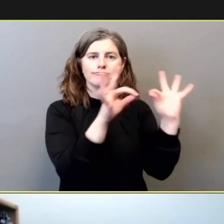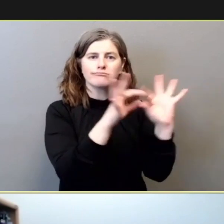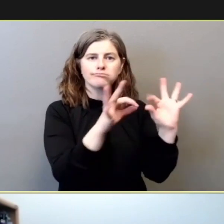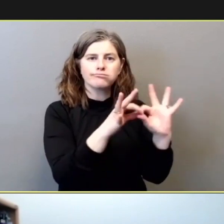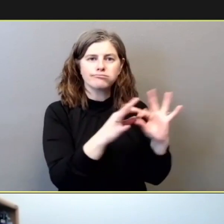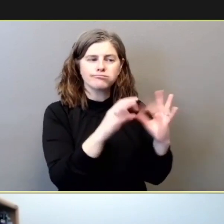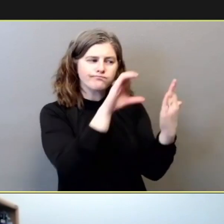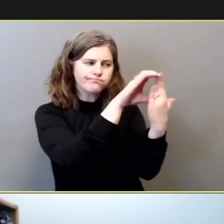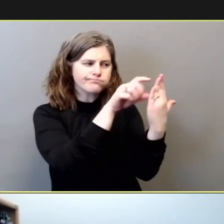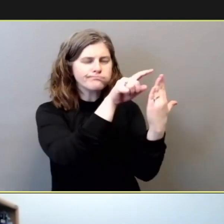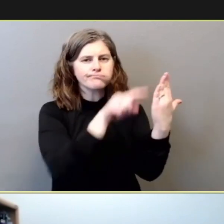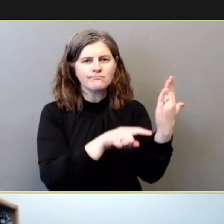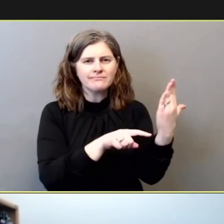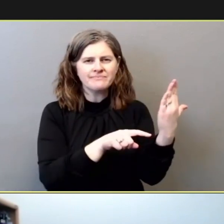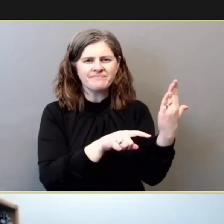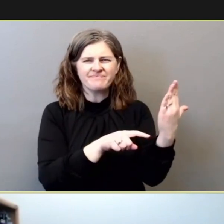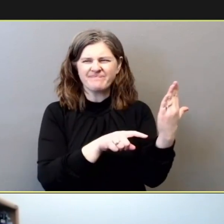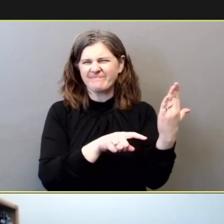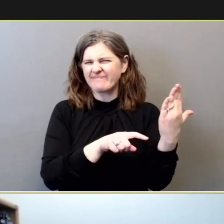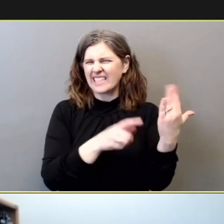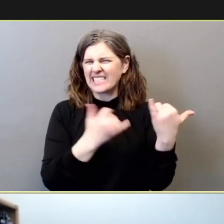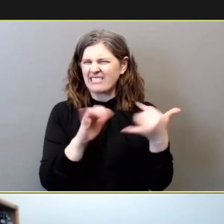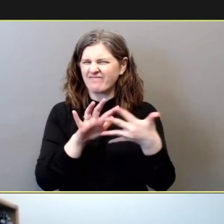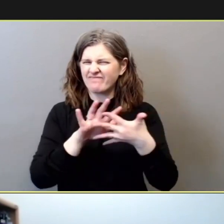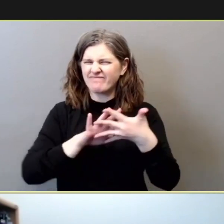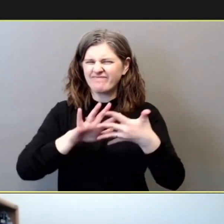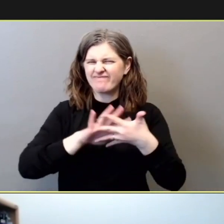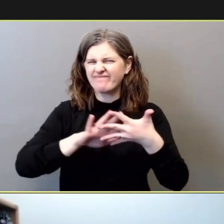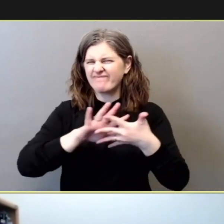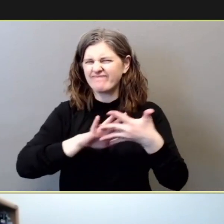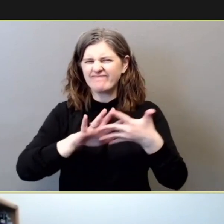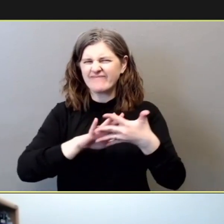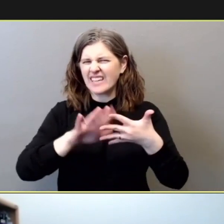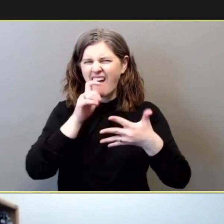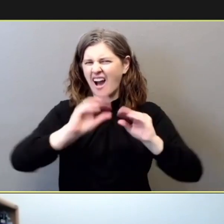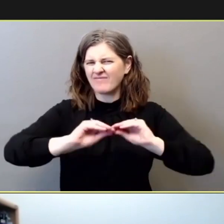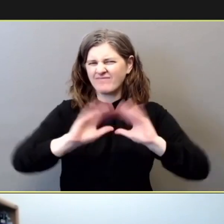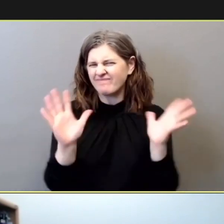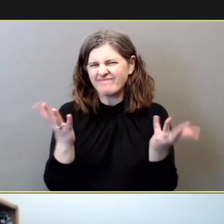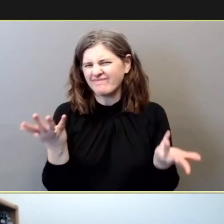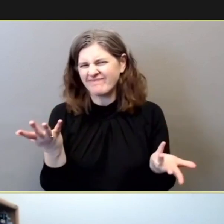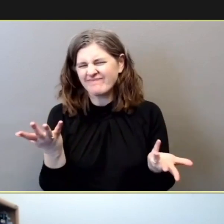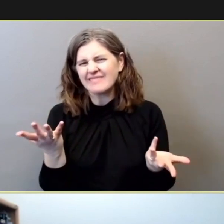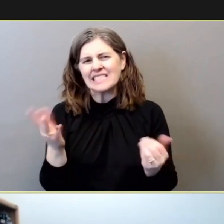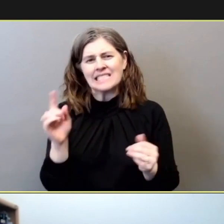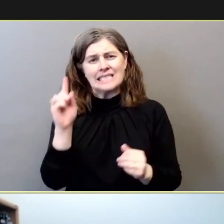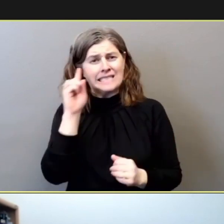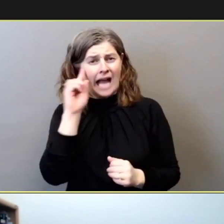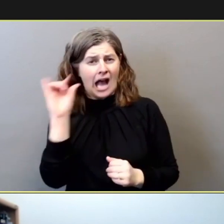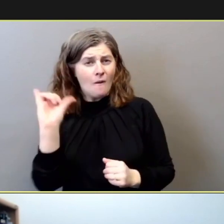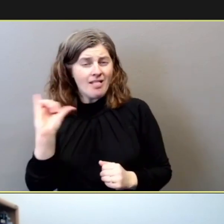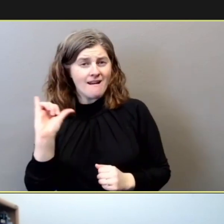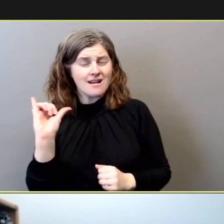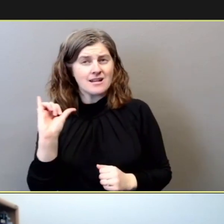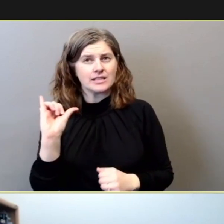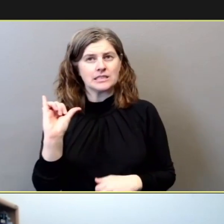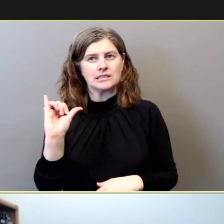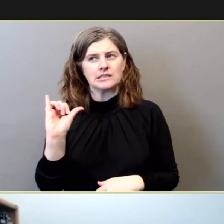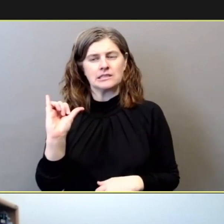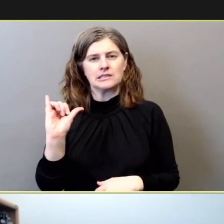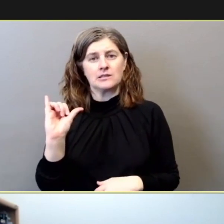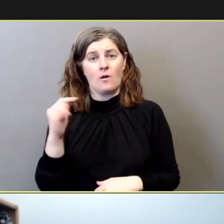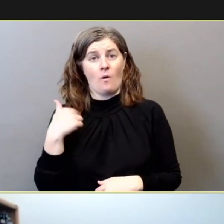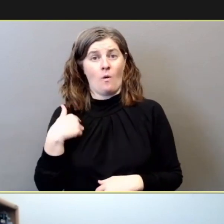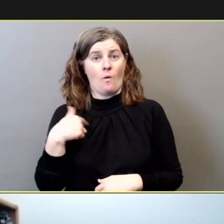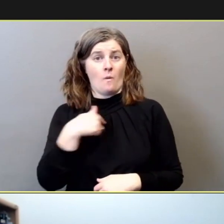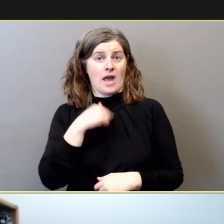It leaves a lot of a gray area, to be quite honest. It sounds like we're